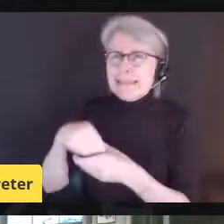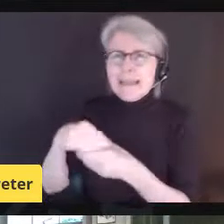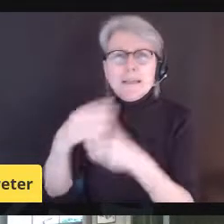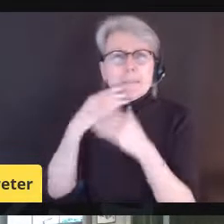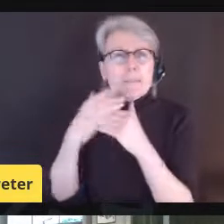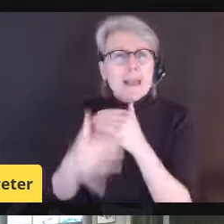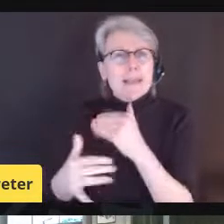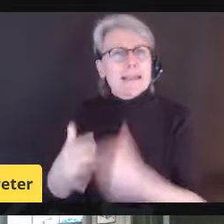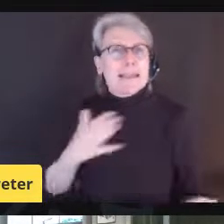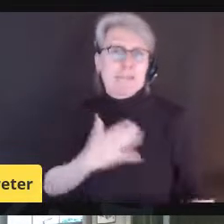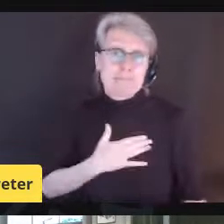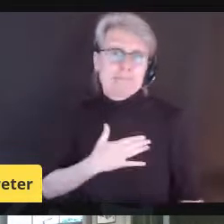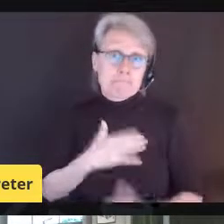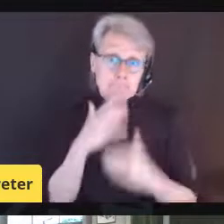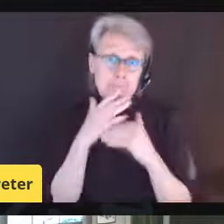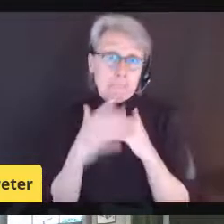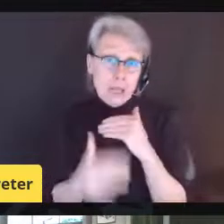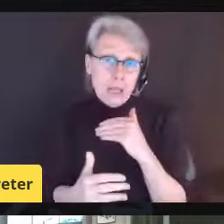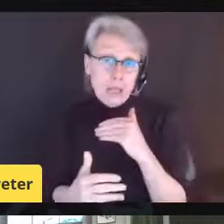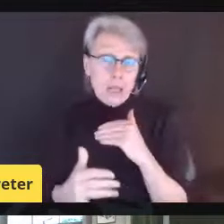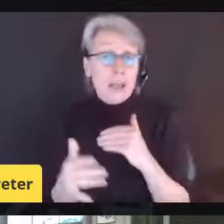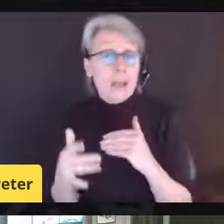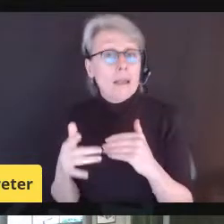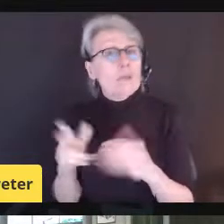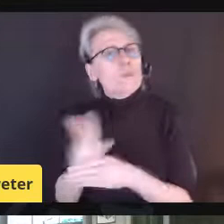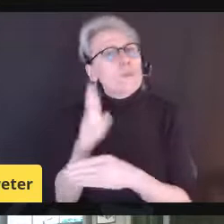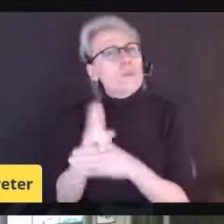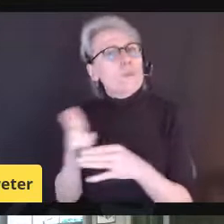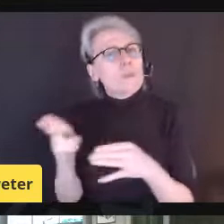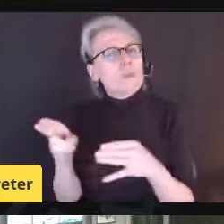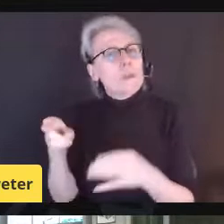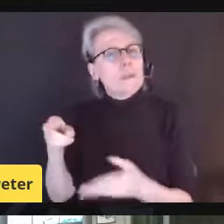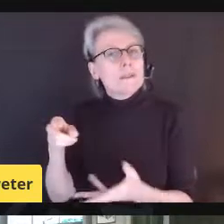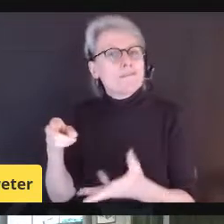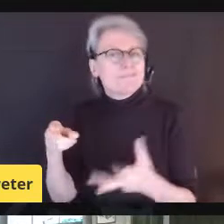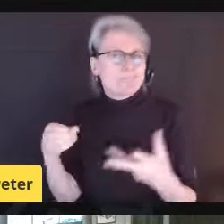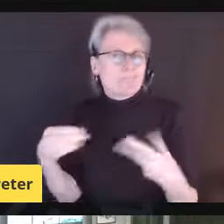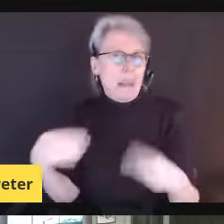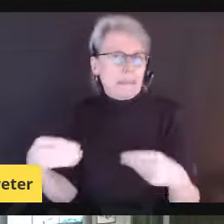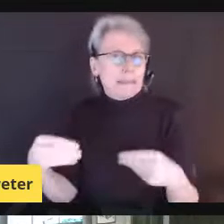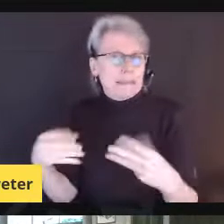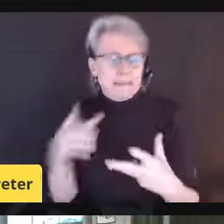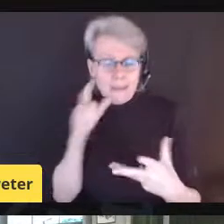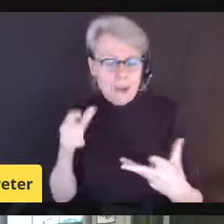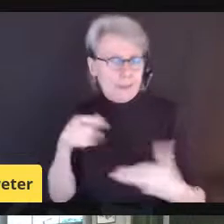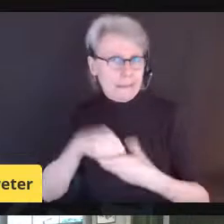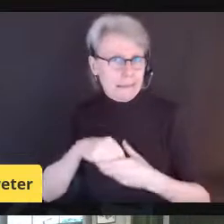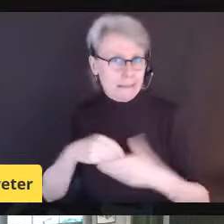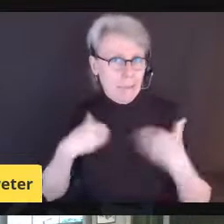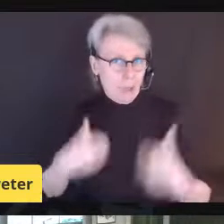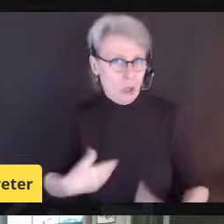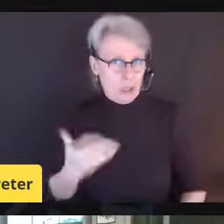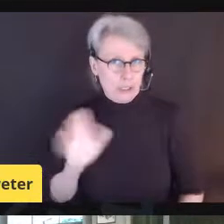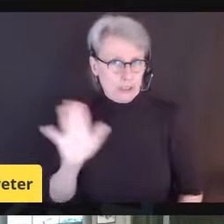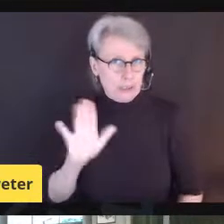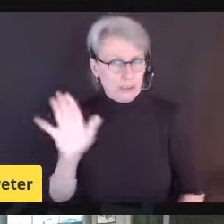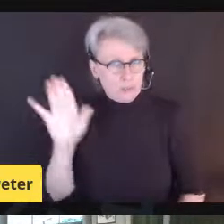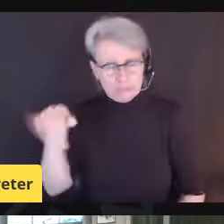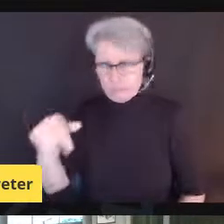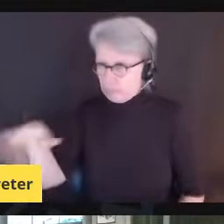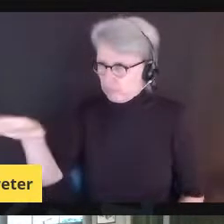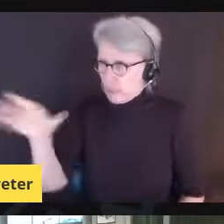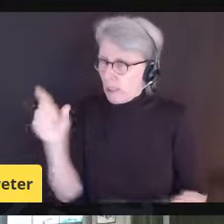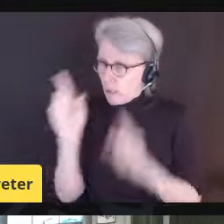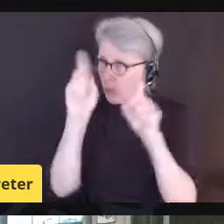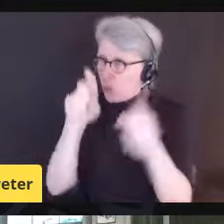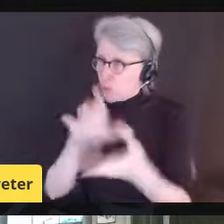happened to be my blood in a plastic container rather than in my body. So could you please just let me go, because I'm, you know, going to